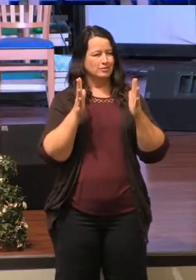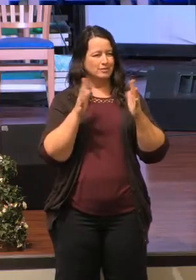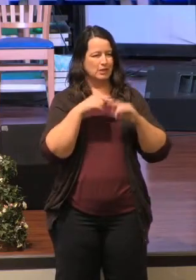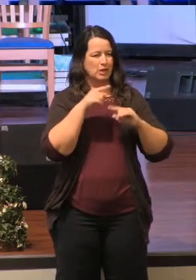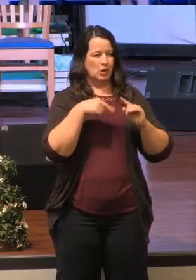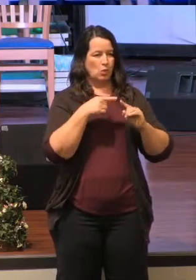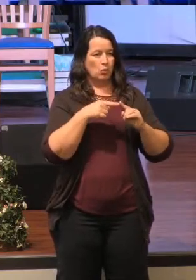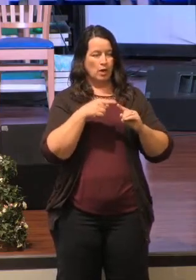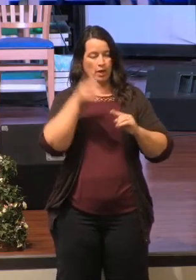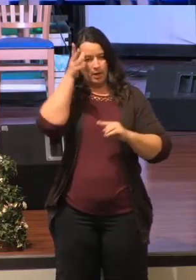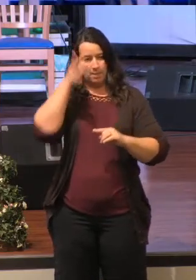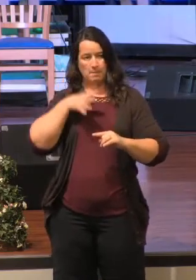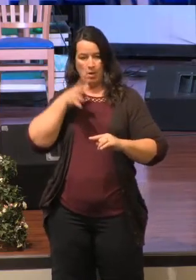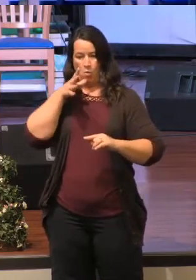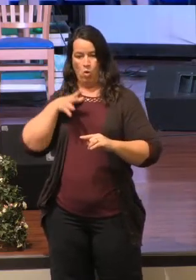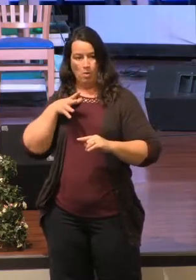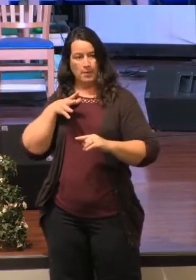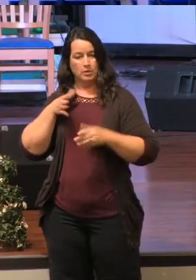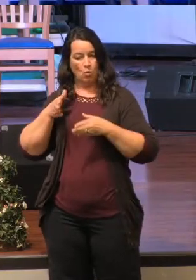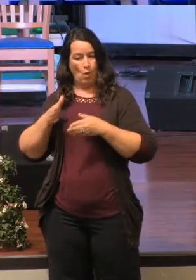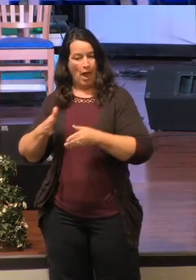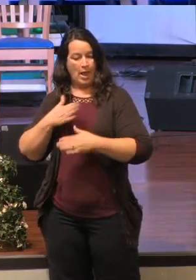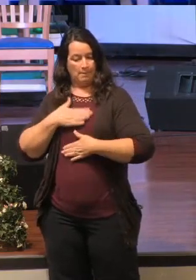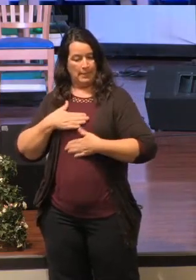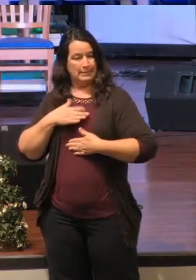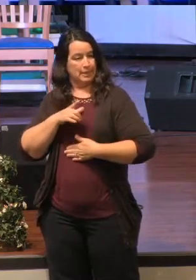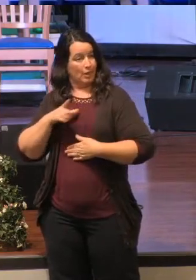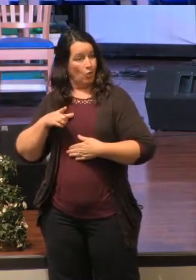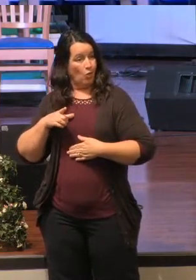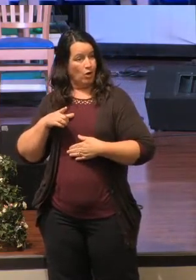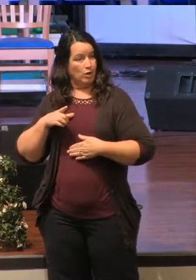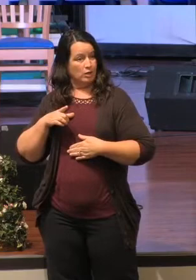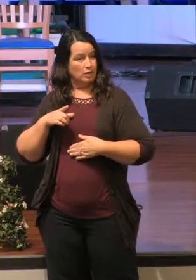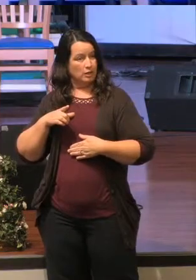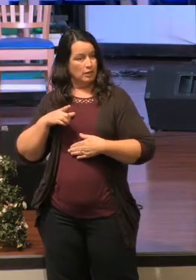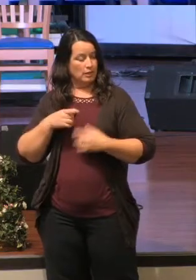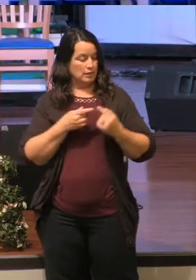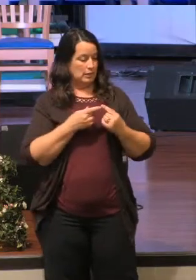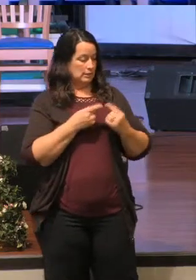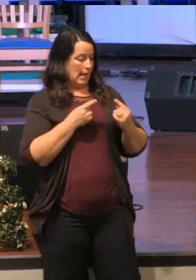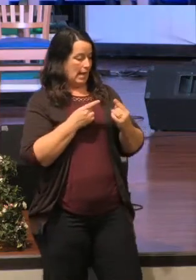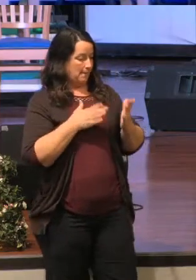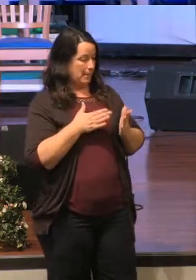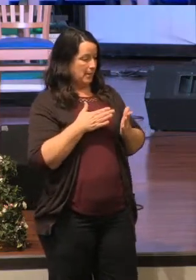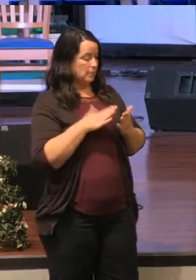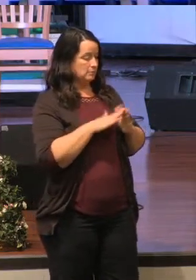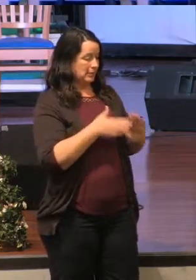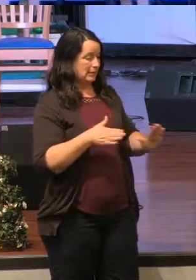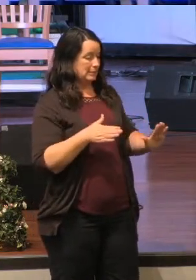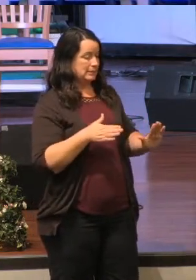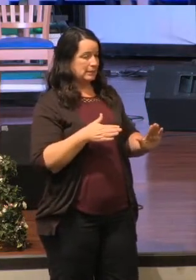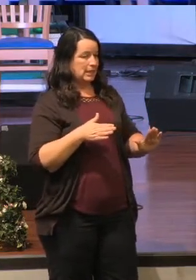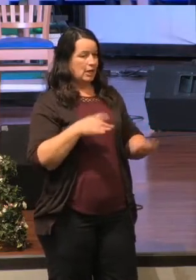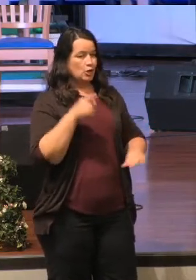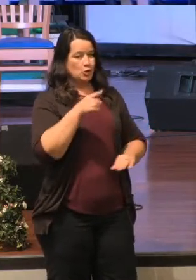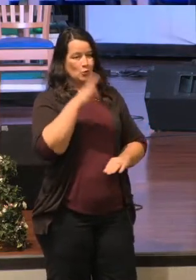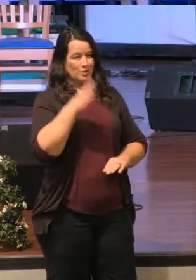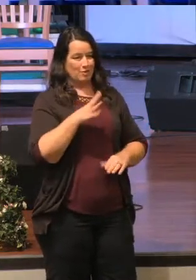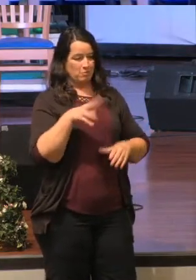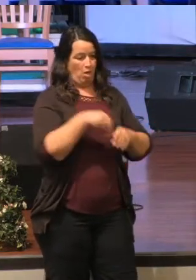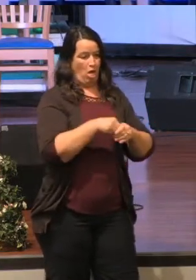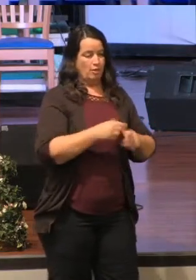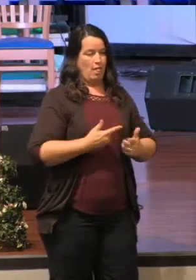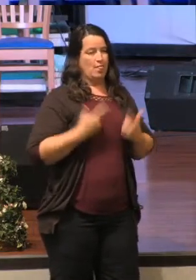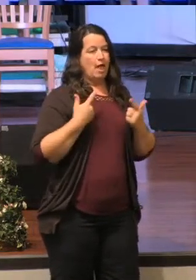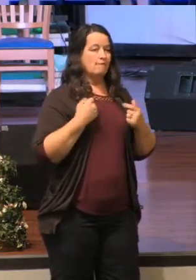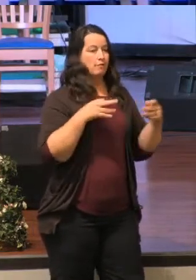woman's ways please the Lord, he causeth even your enemies to be at peace with you. But you're never going to be the life of anyone's party that's